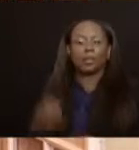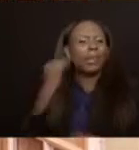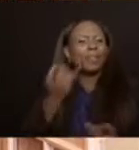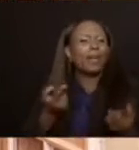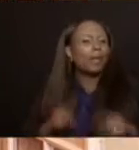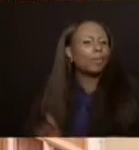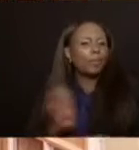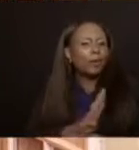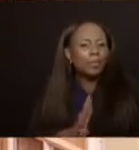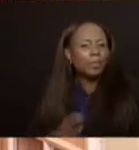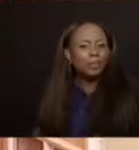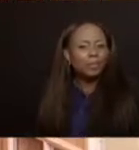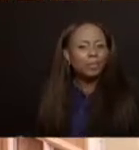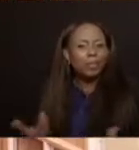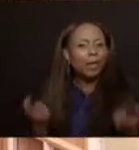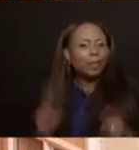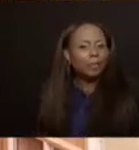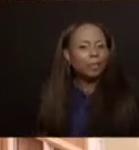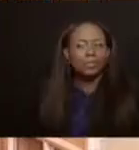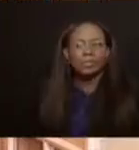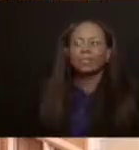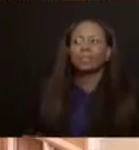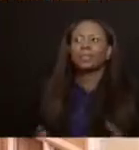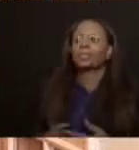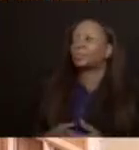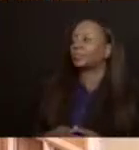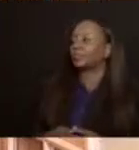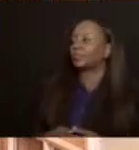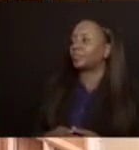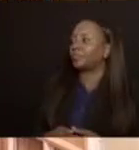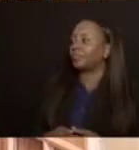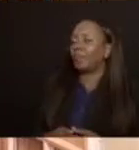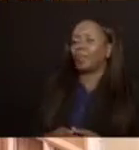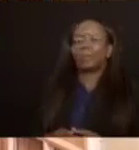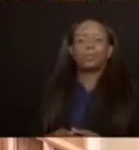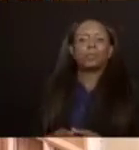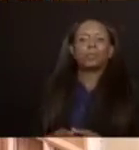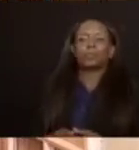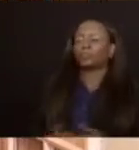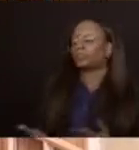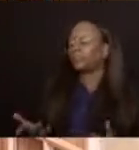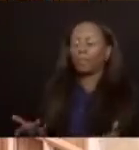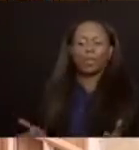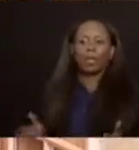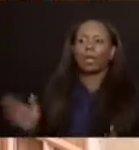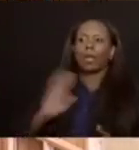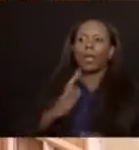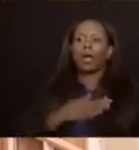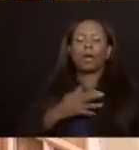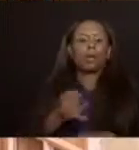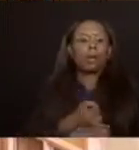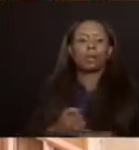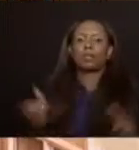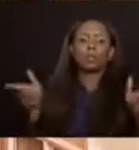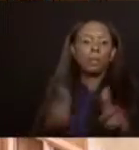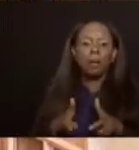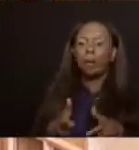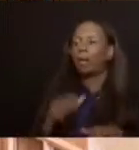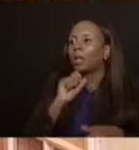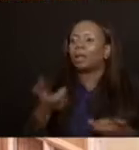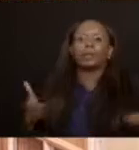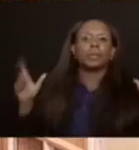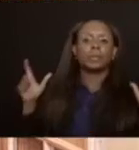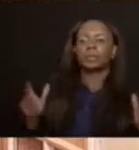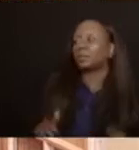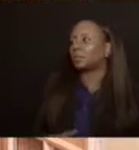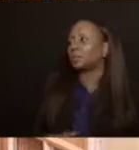Tell me. You understand? So 166 square miles is a different reality to large